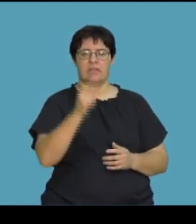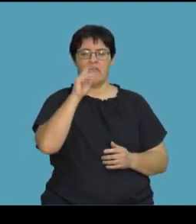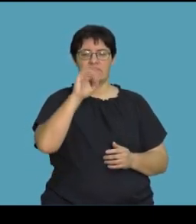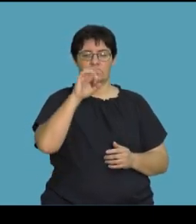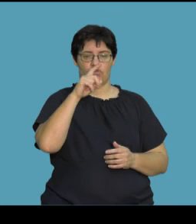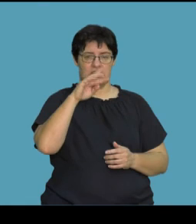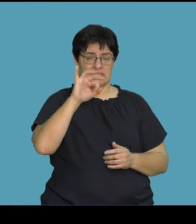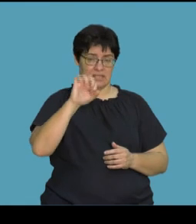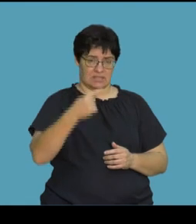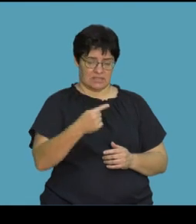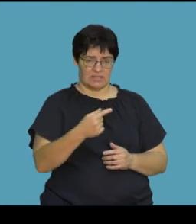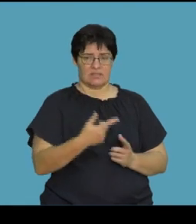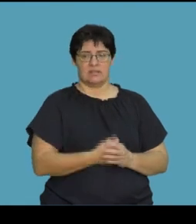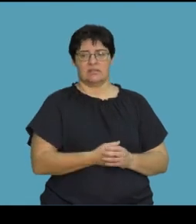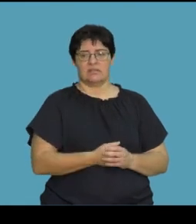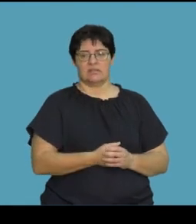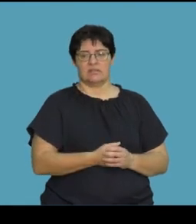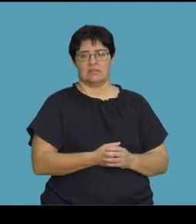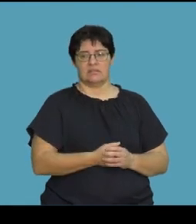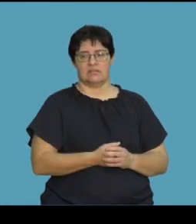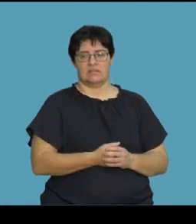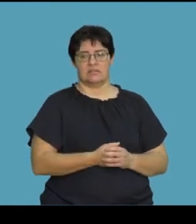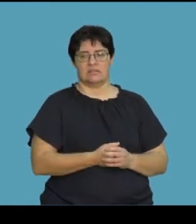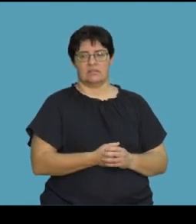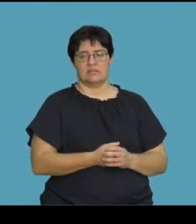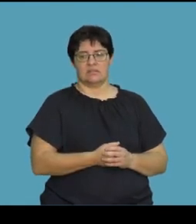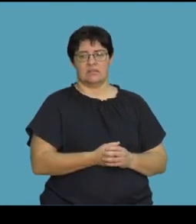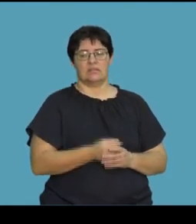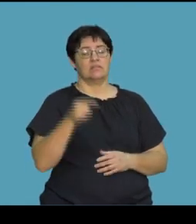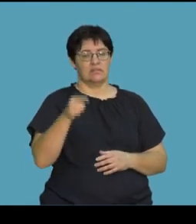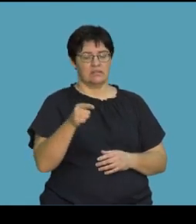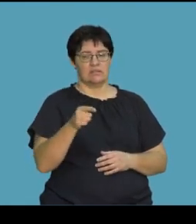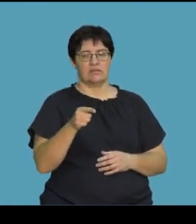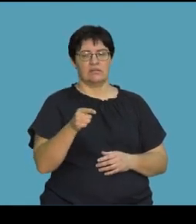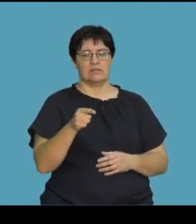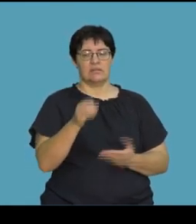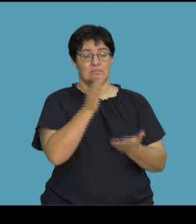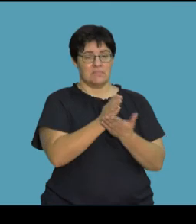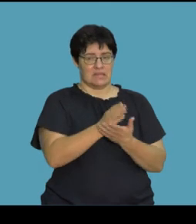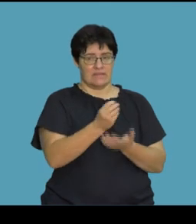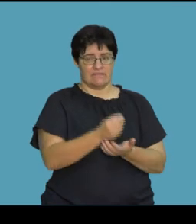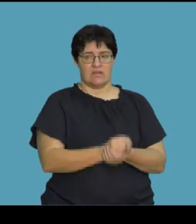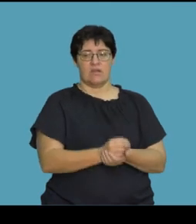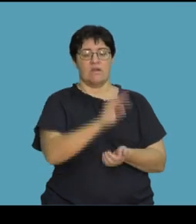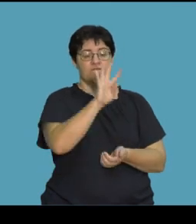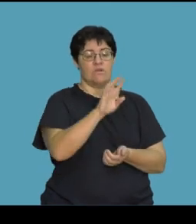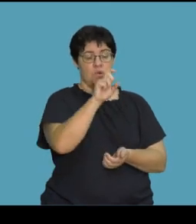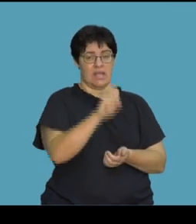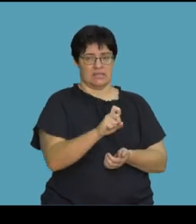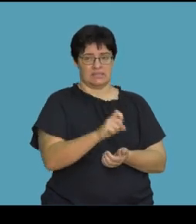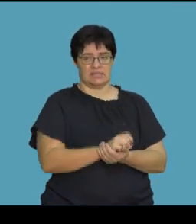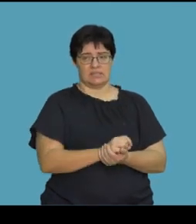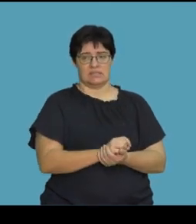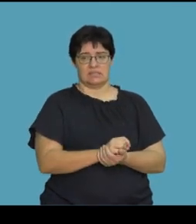factorizing this. And remember, to factorize this, it must be such that I get the middle term, right? So this will be